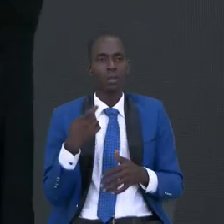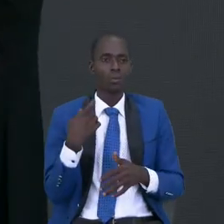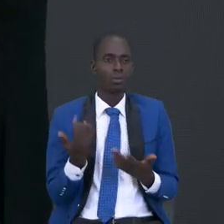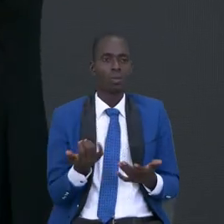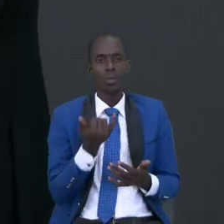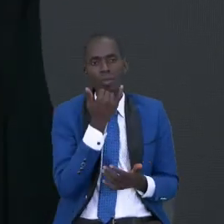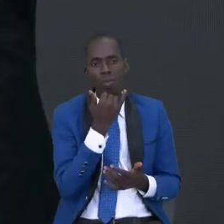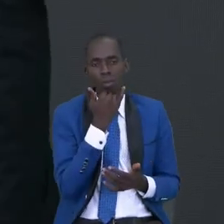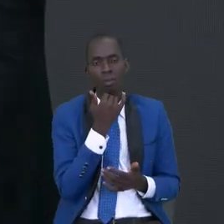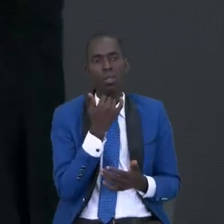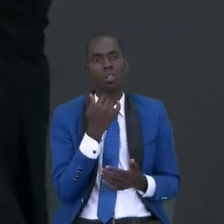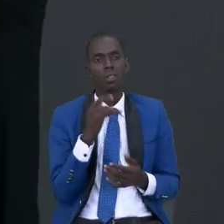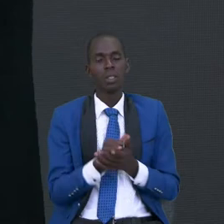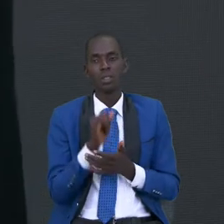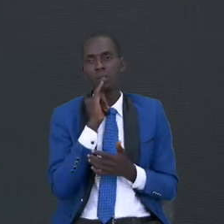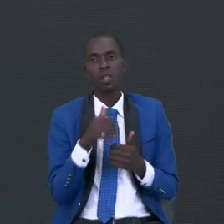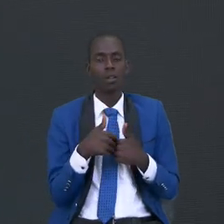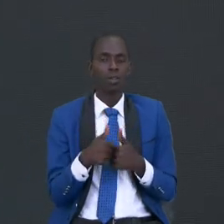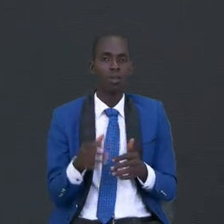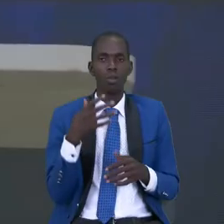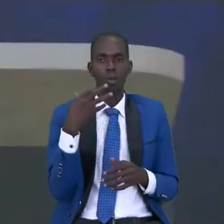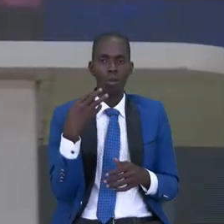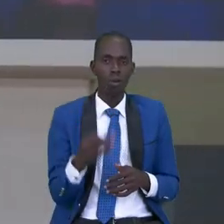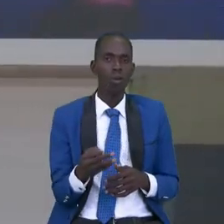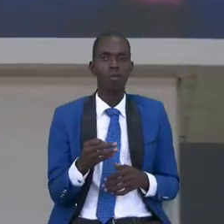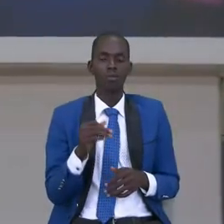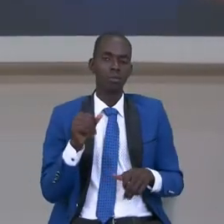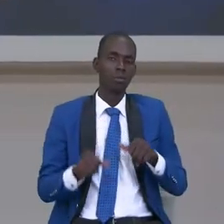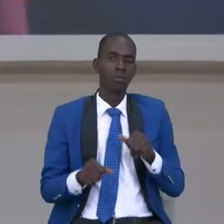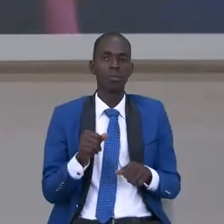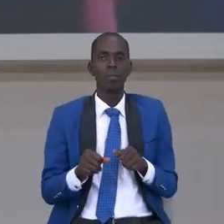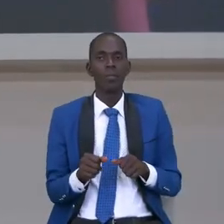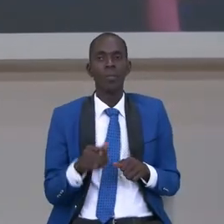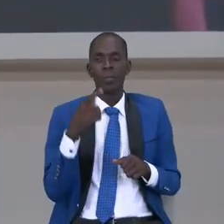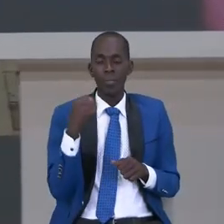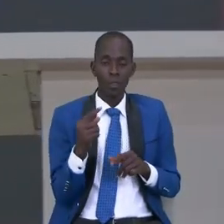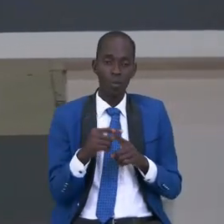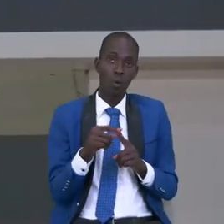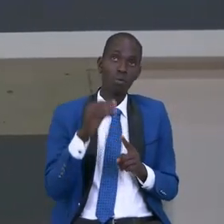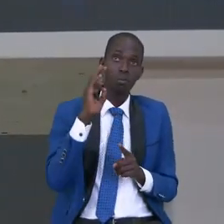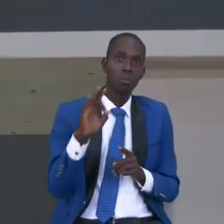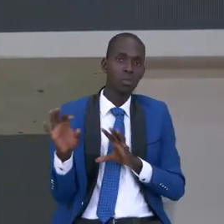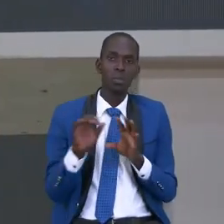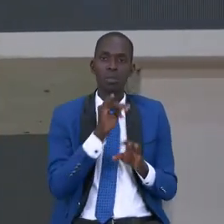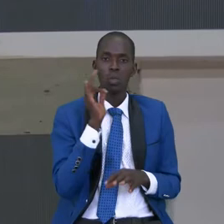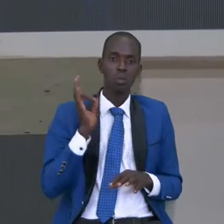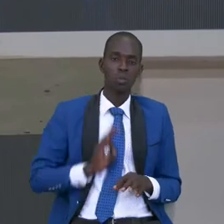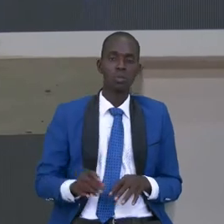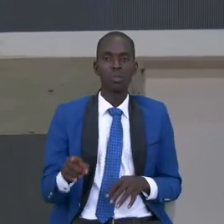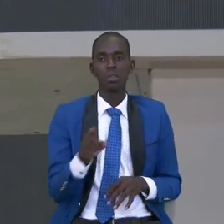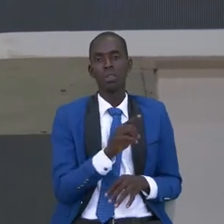the loss of unbelief. The word preached did not profit them, not